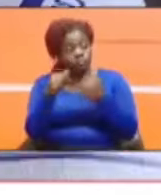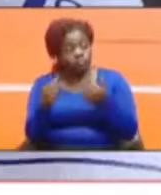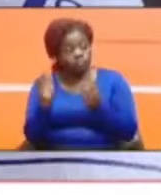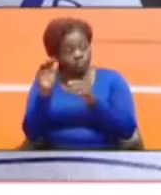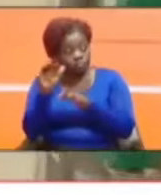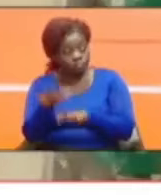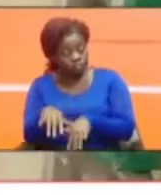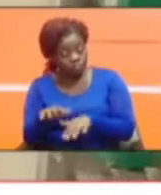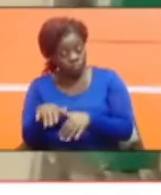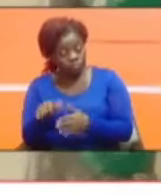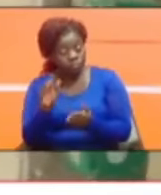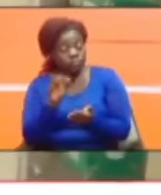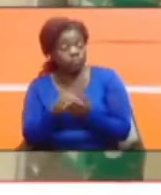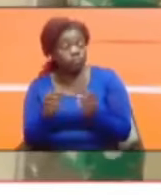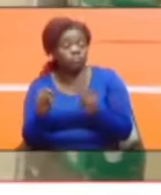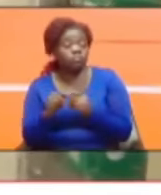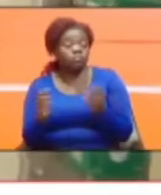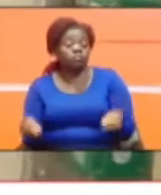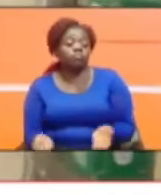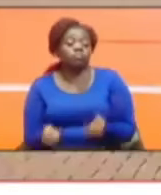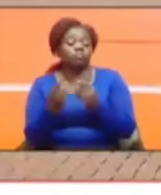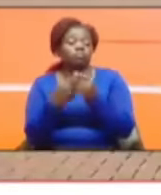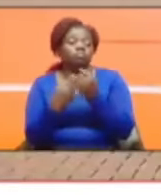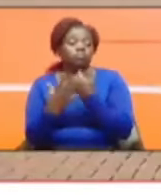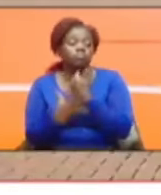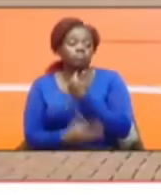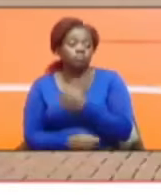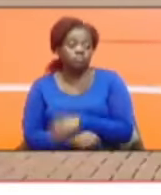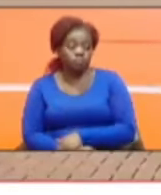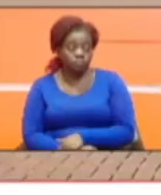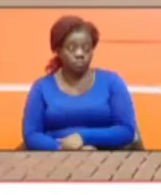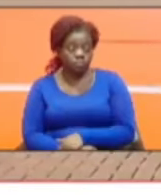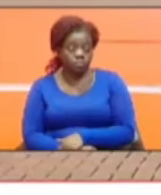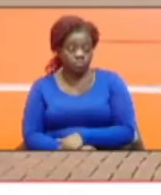bulimi n'obulunzi okusobola okwejja mu bwavu. So